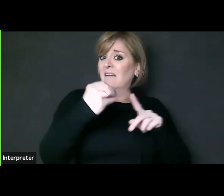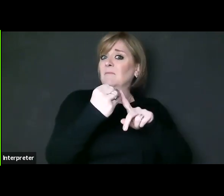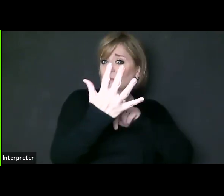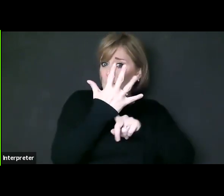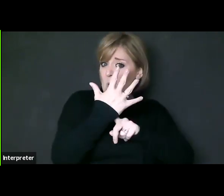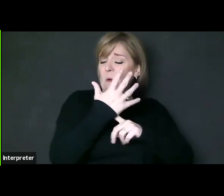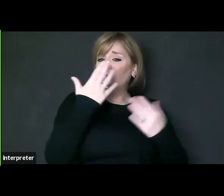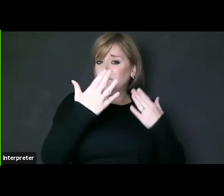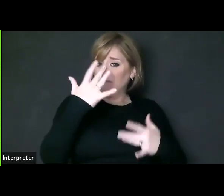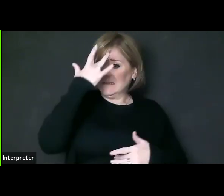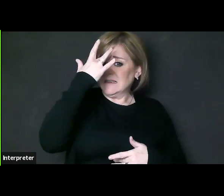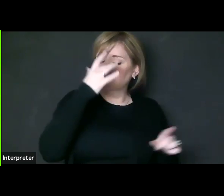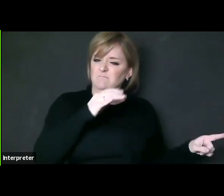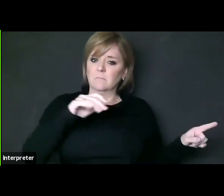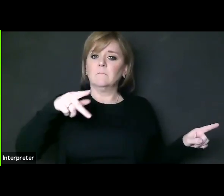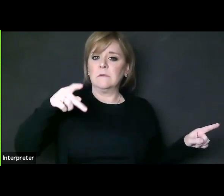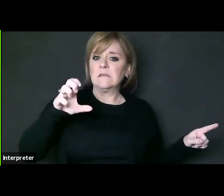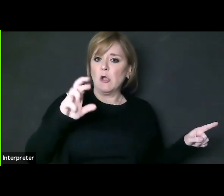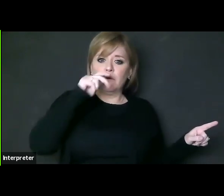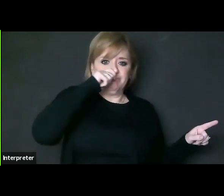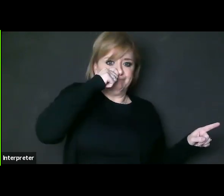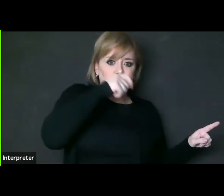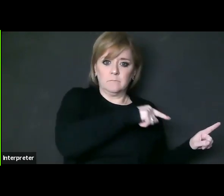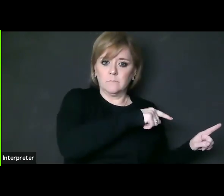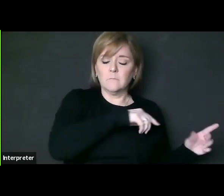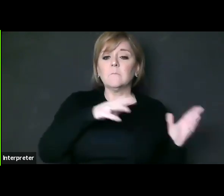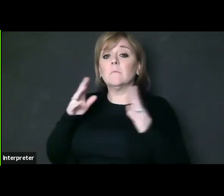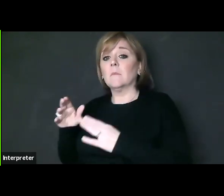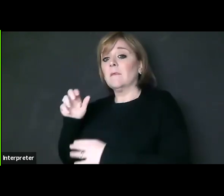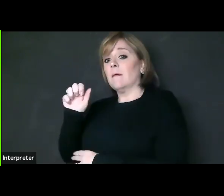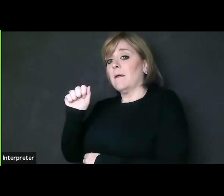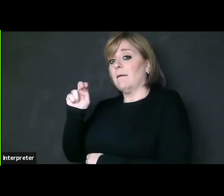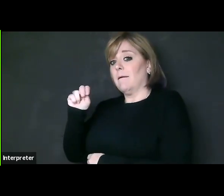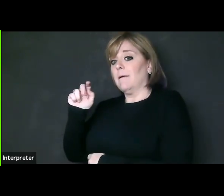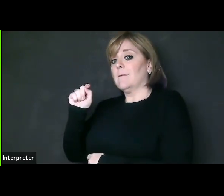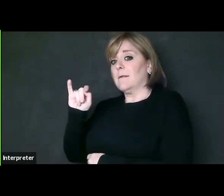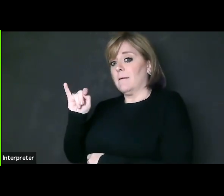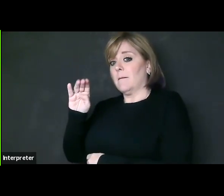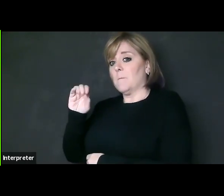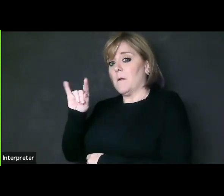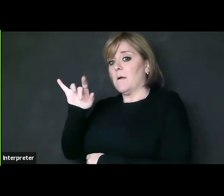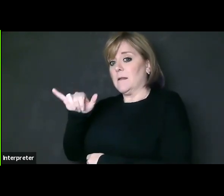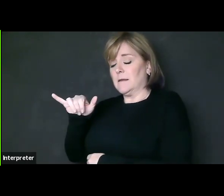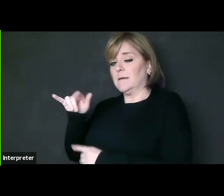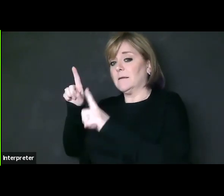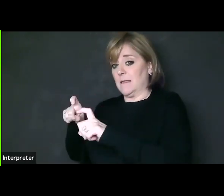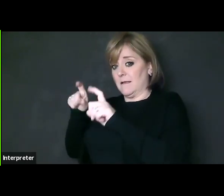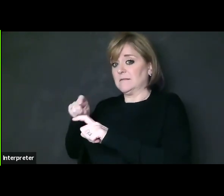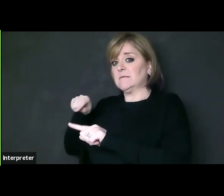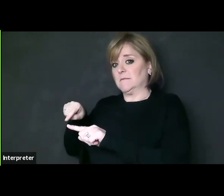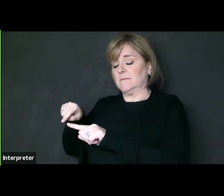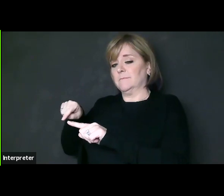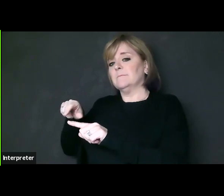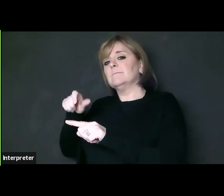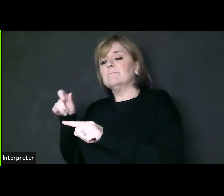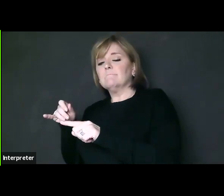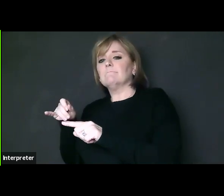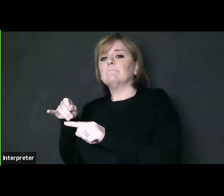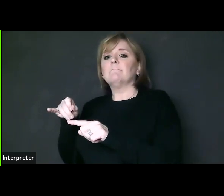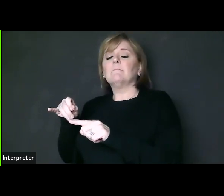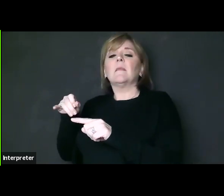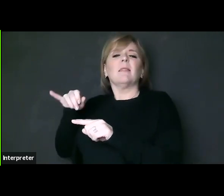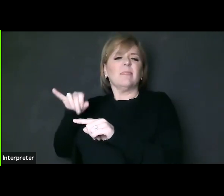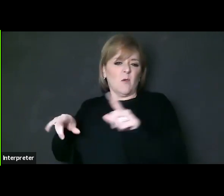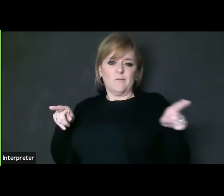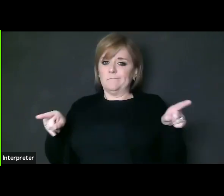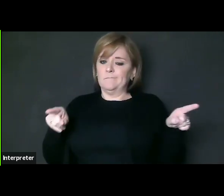test. And the recovery test is called the antibody test. Those are the two types of tests we have in Lubbock. They're